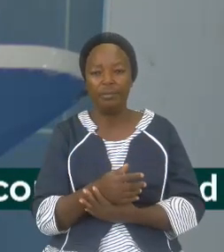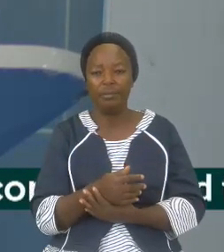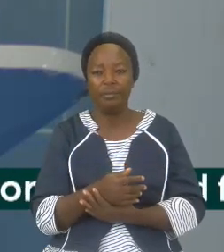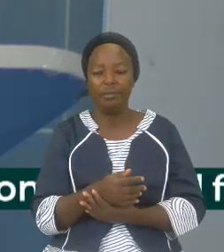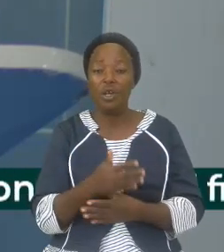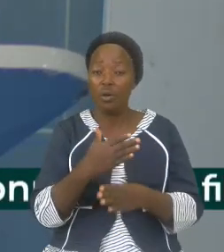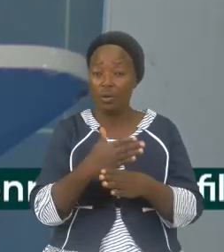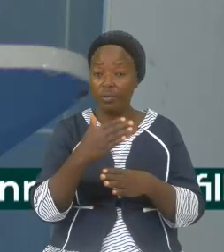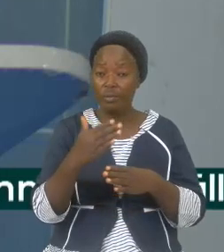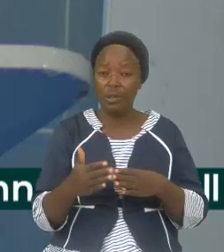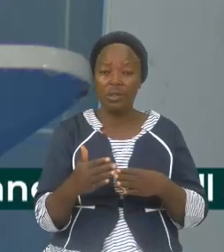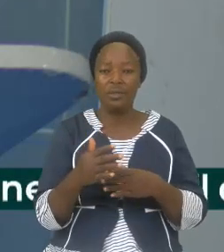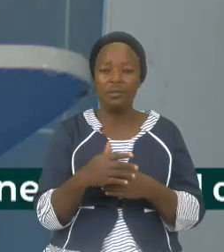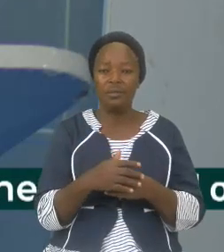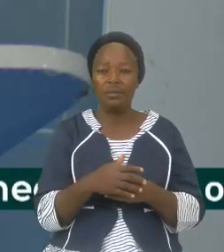Complete